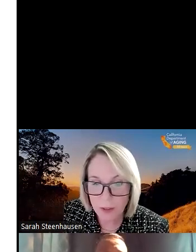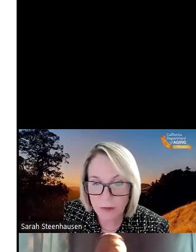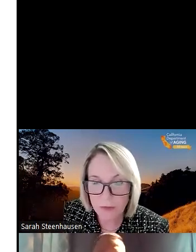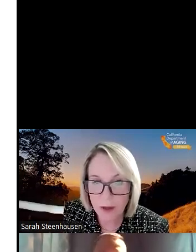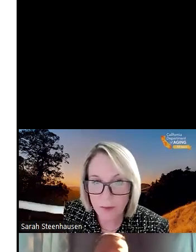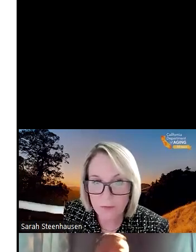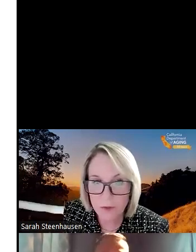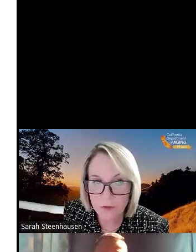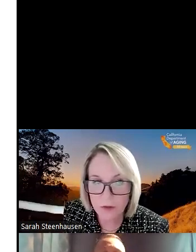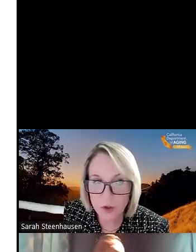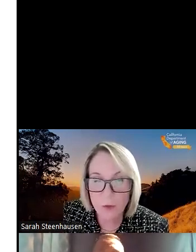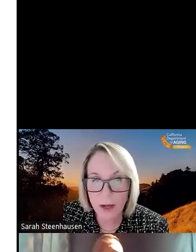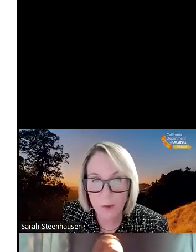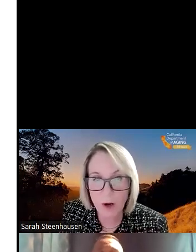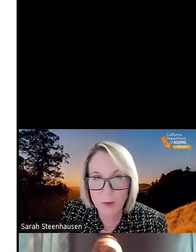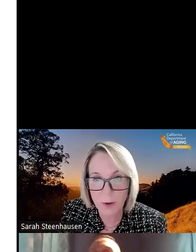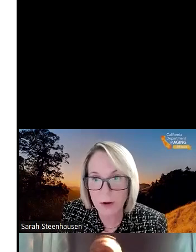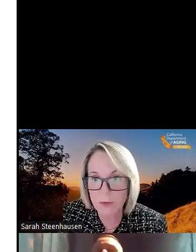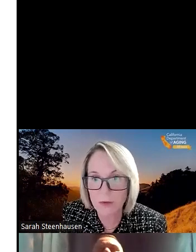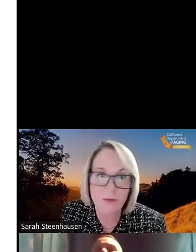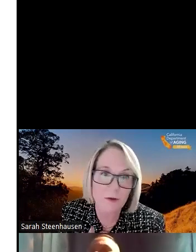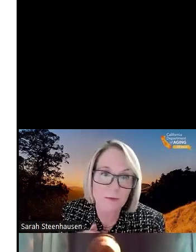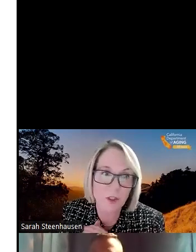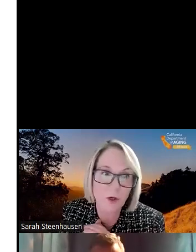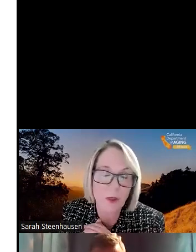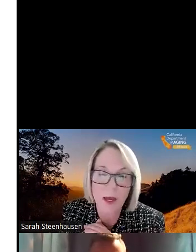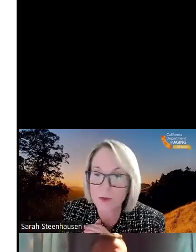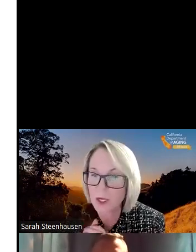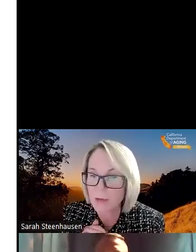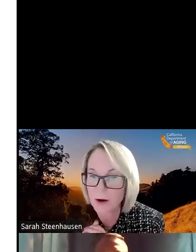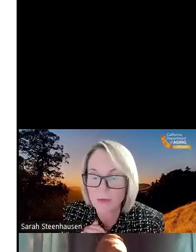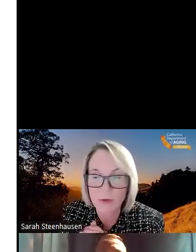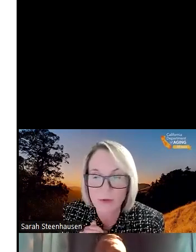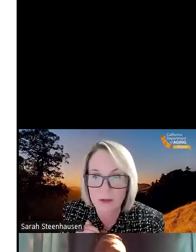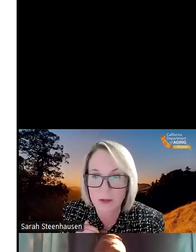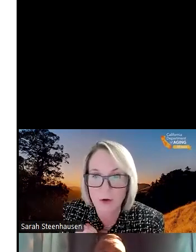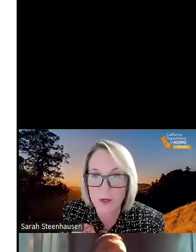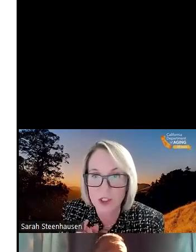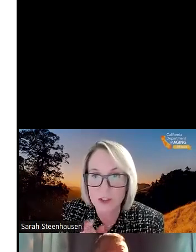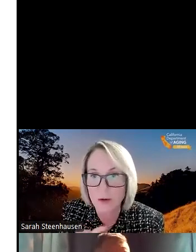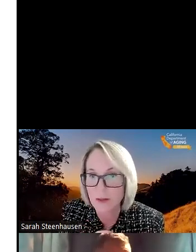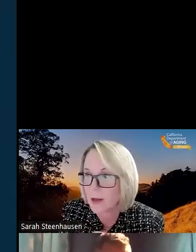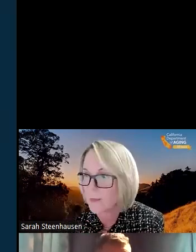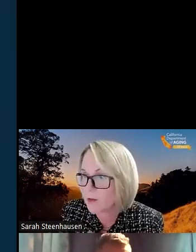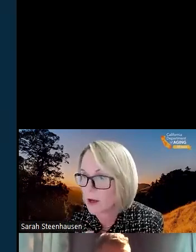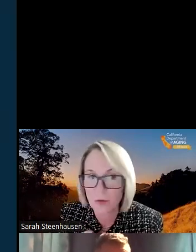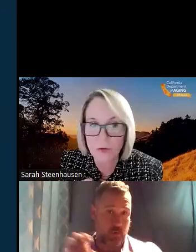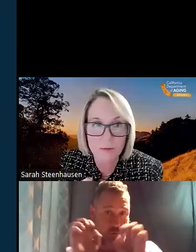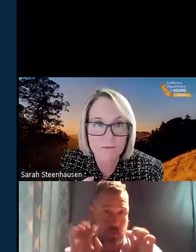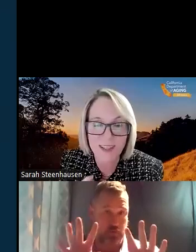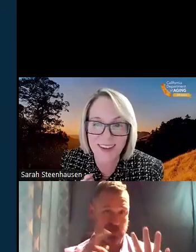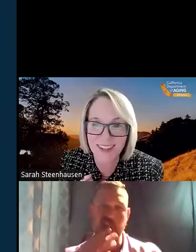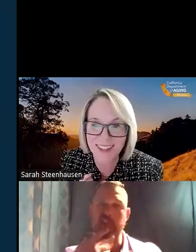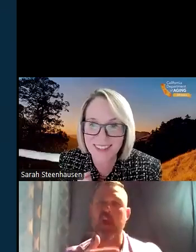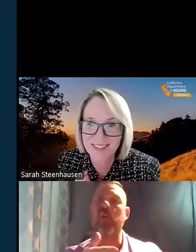advisory committees to see who might want to be part of this effort. So I will stop there if there's any time for questions, though I think I might have gone